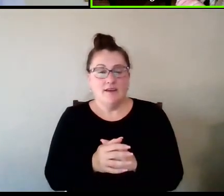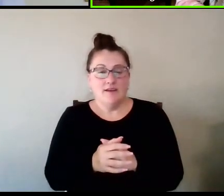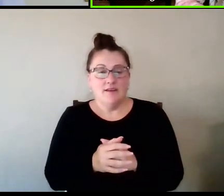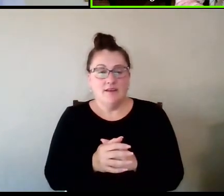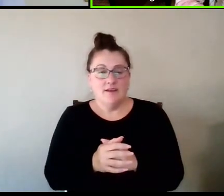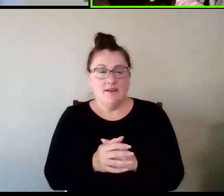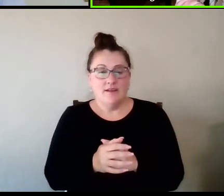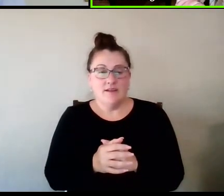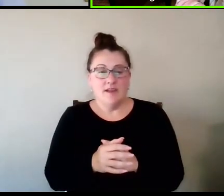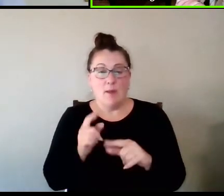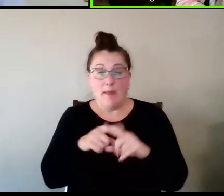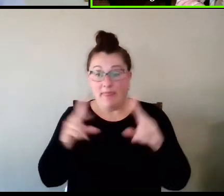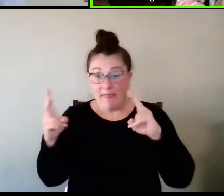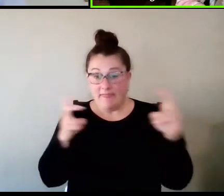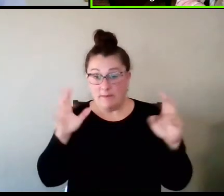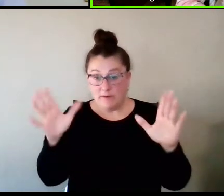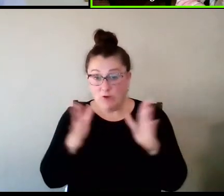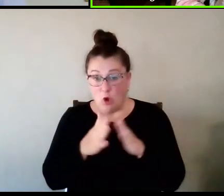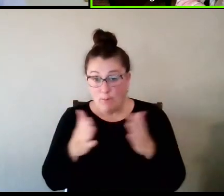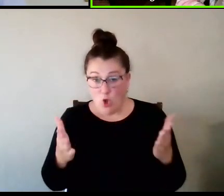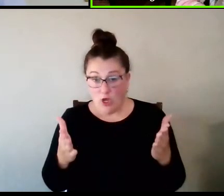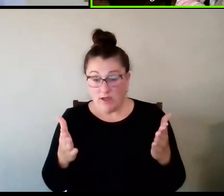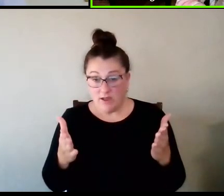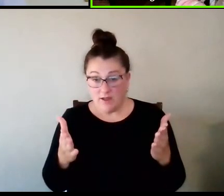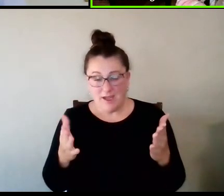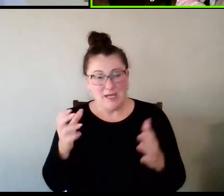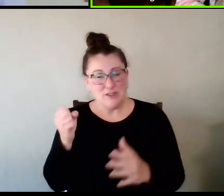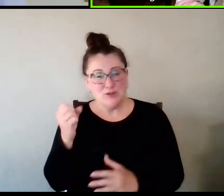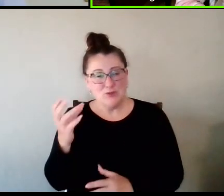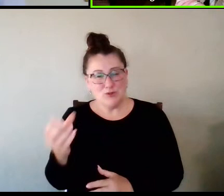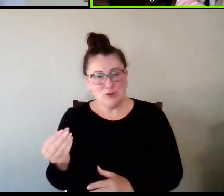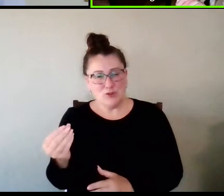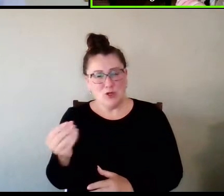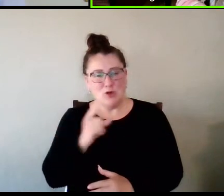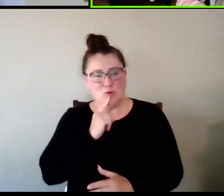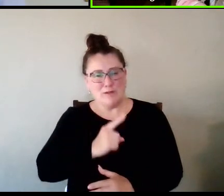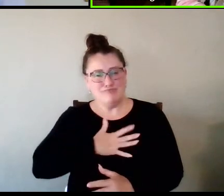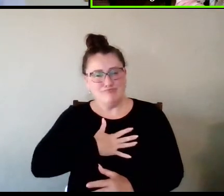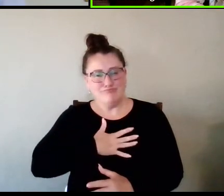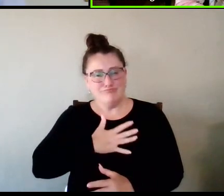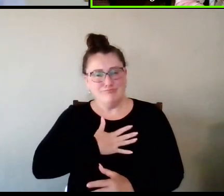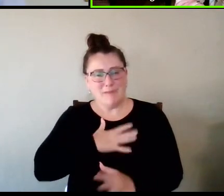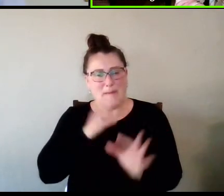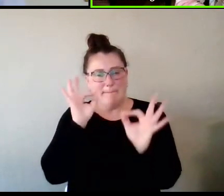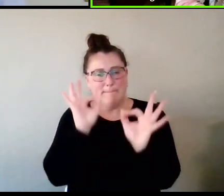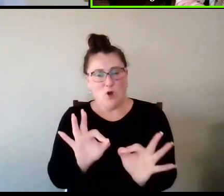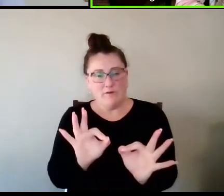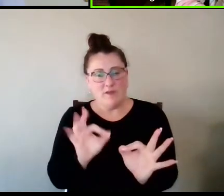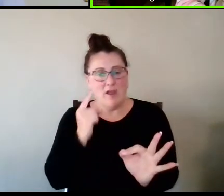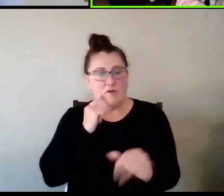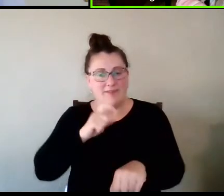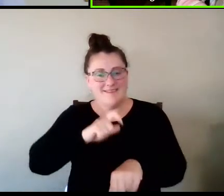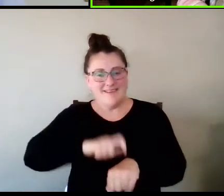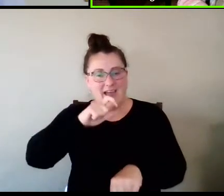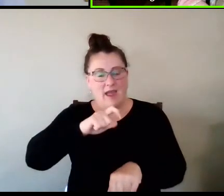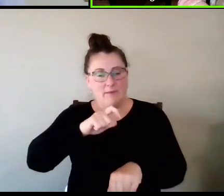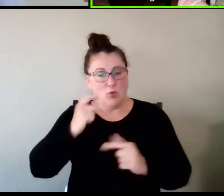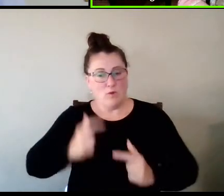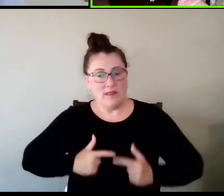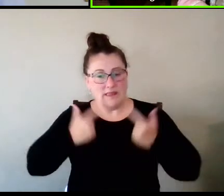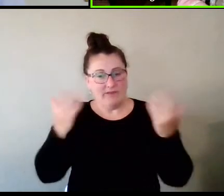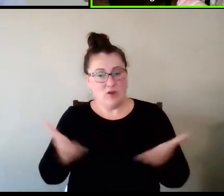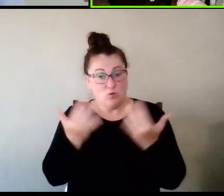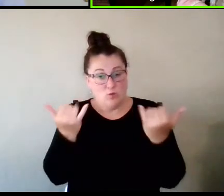the themes of your book are so resonant and so perfect for the times we're living